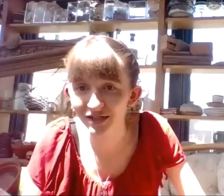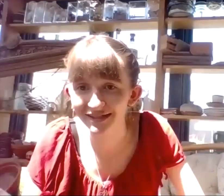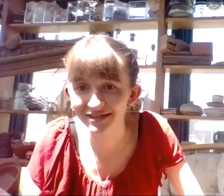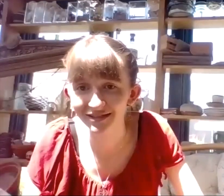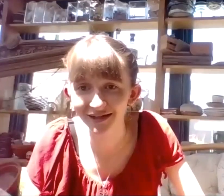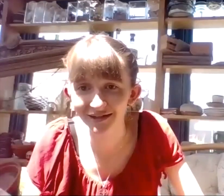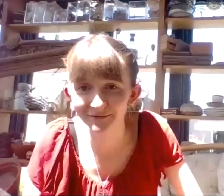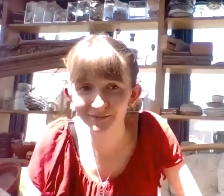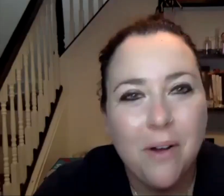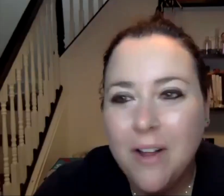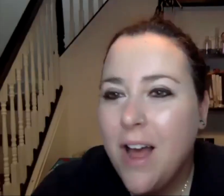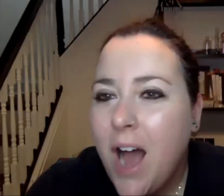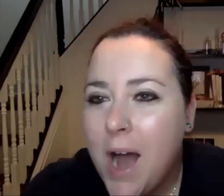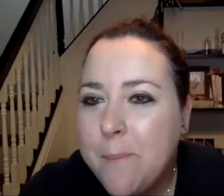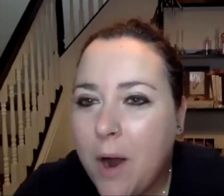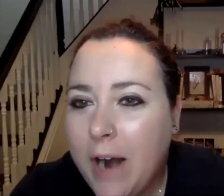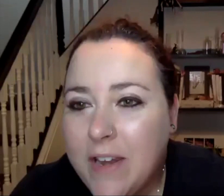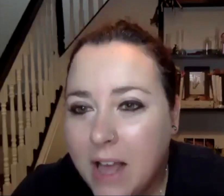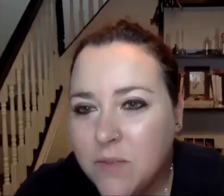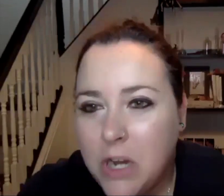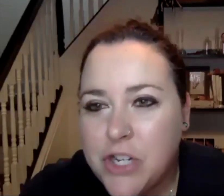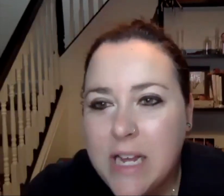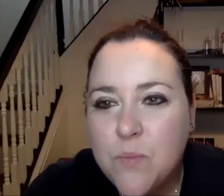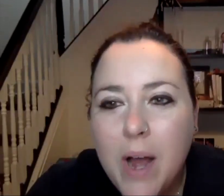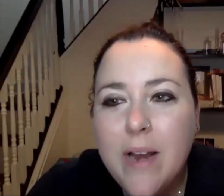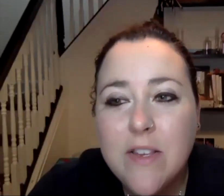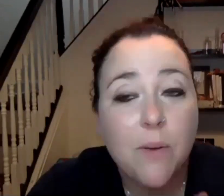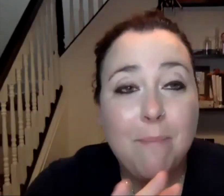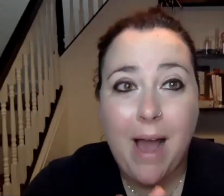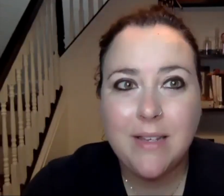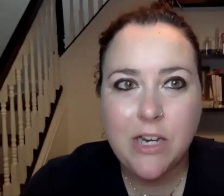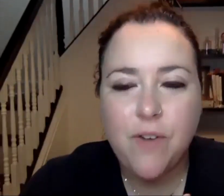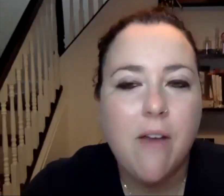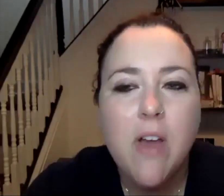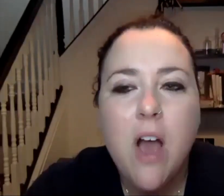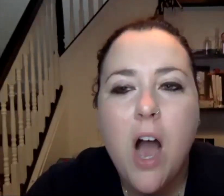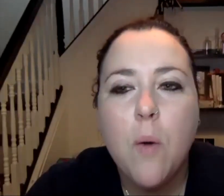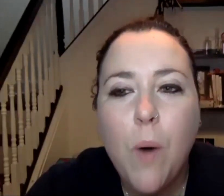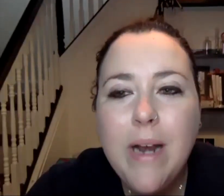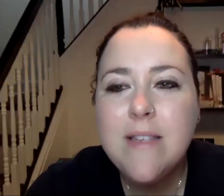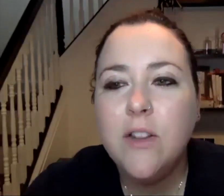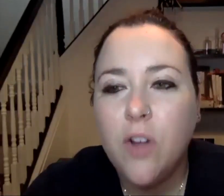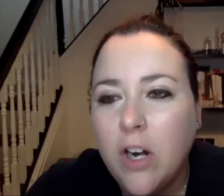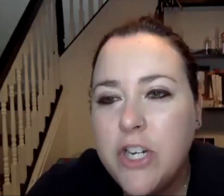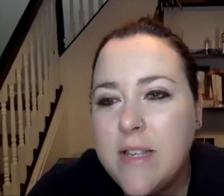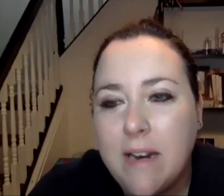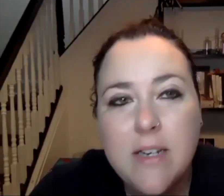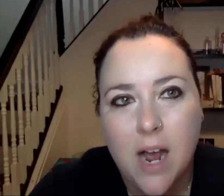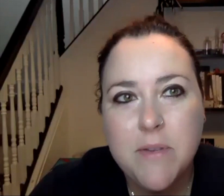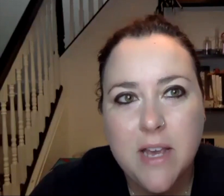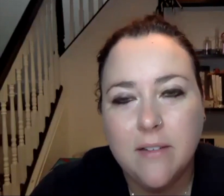know what it is. Yeah. Very cool. All right, the next question is, this is from Max, age 5. What is the